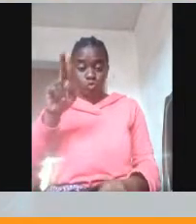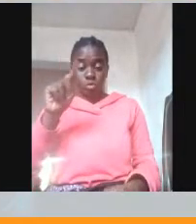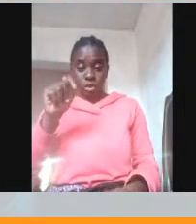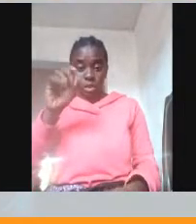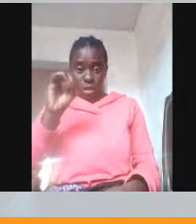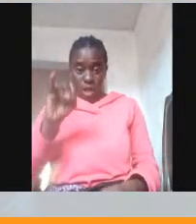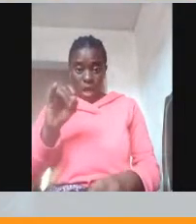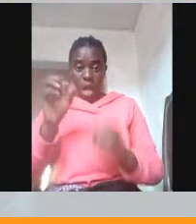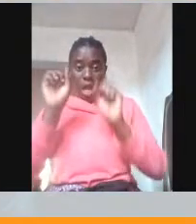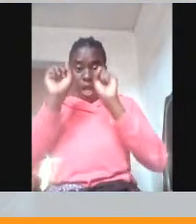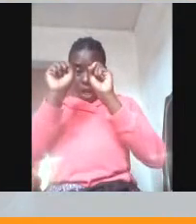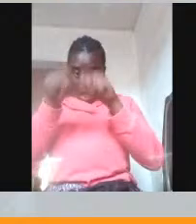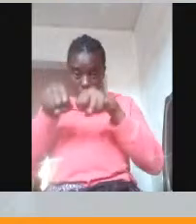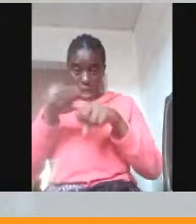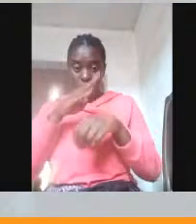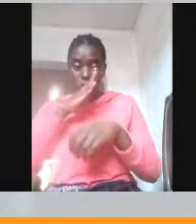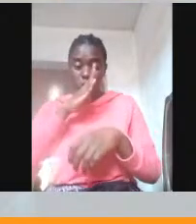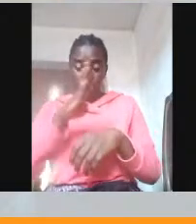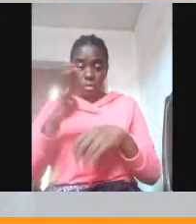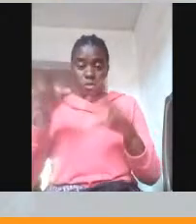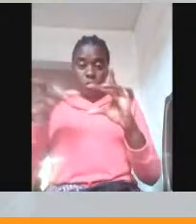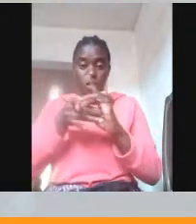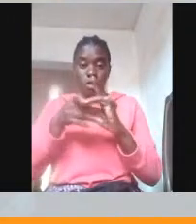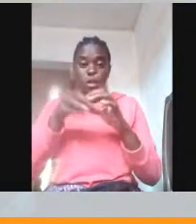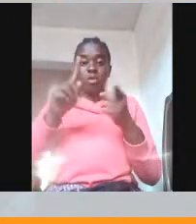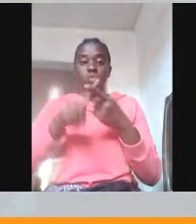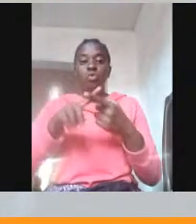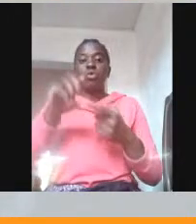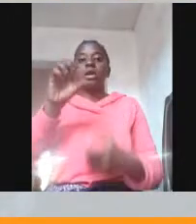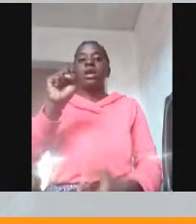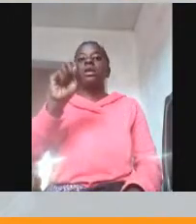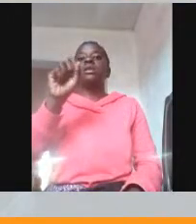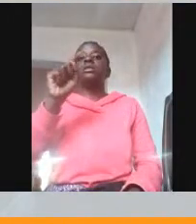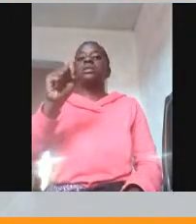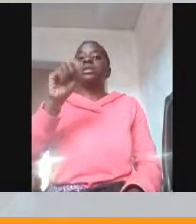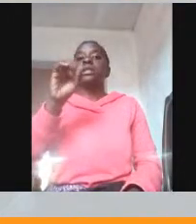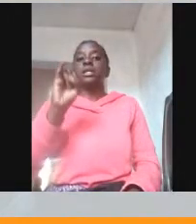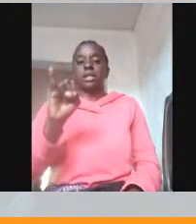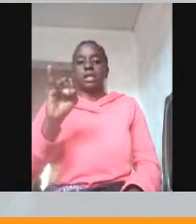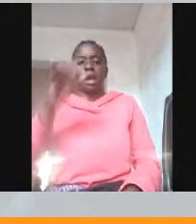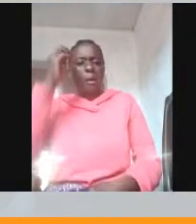because of the presentation and how they come about.